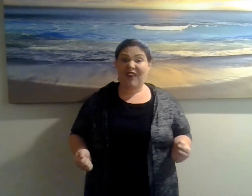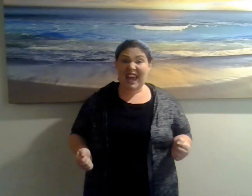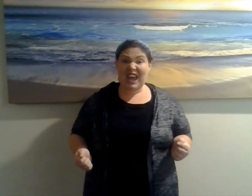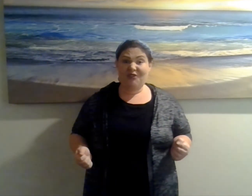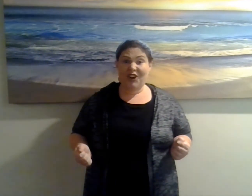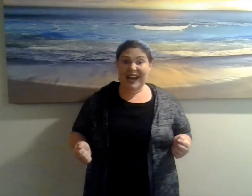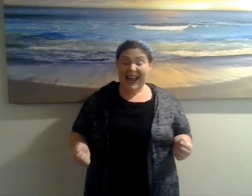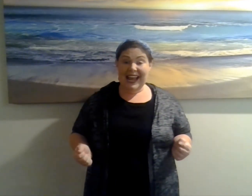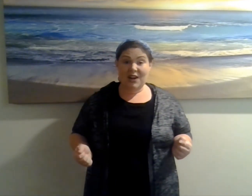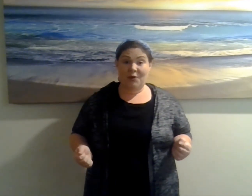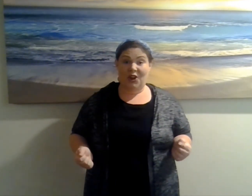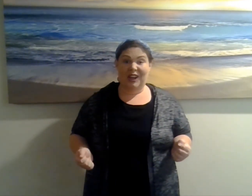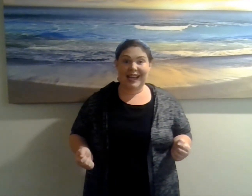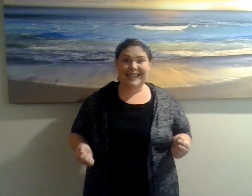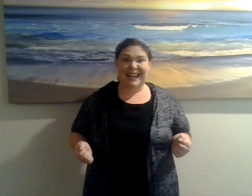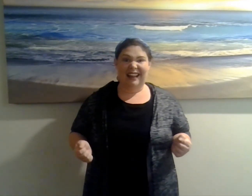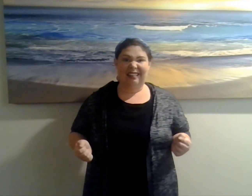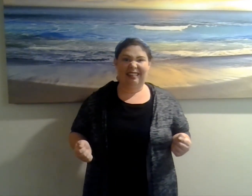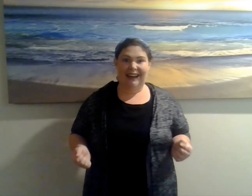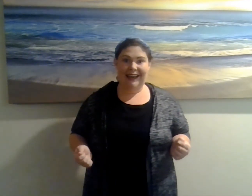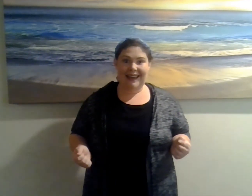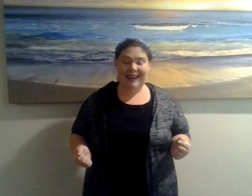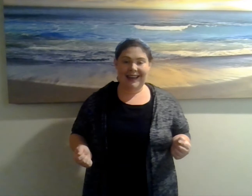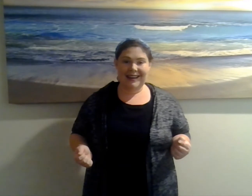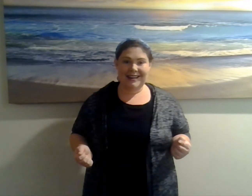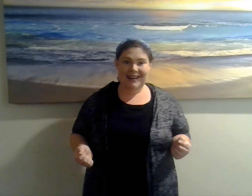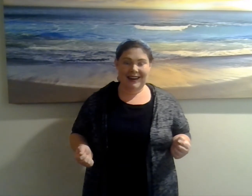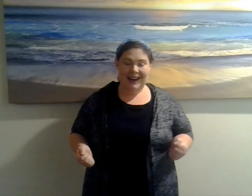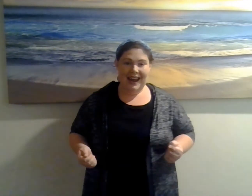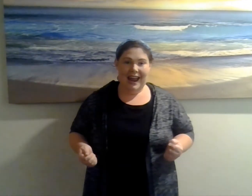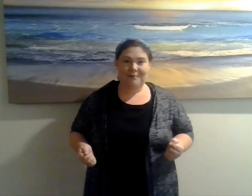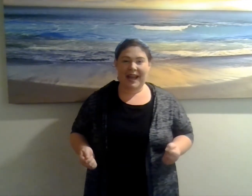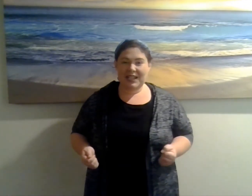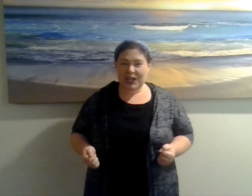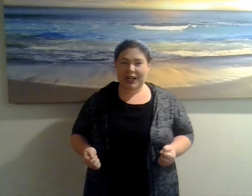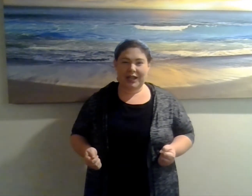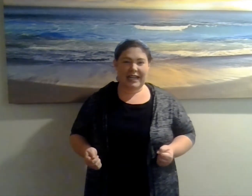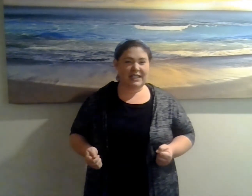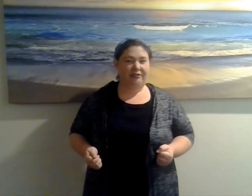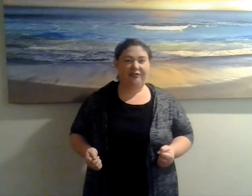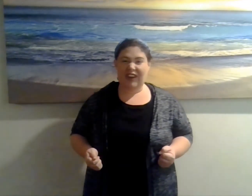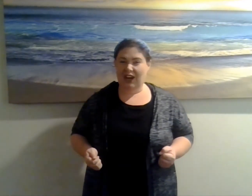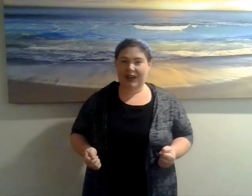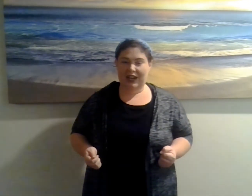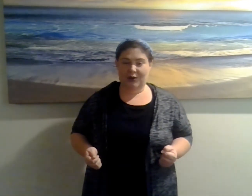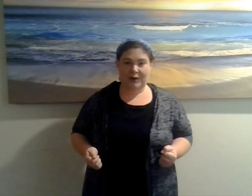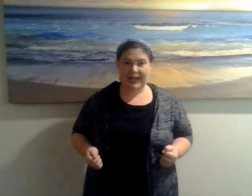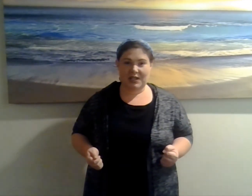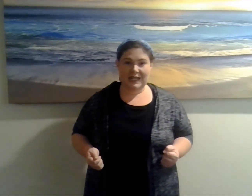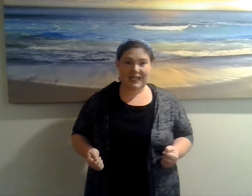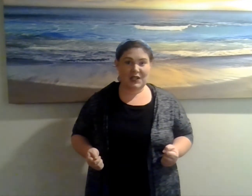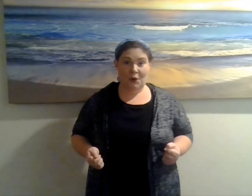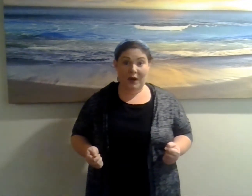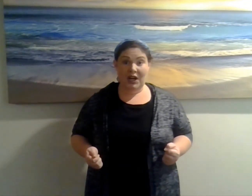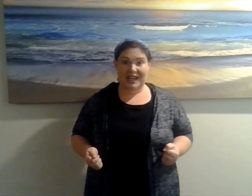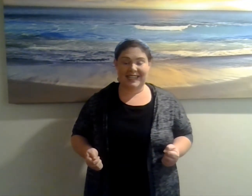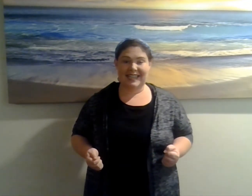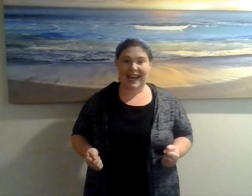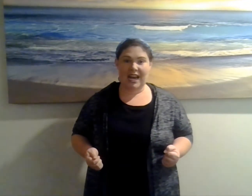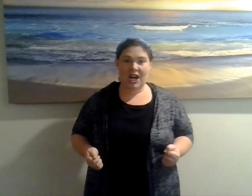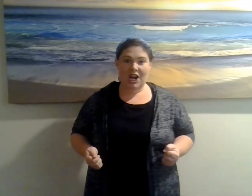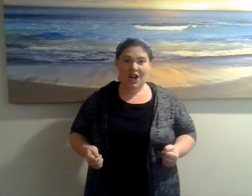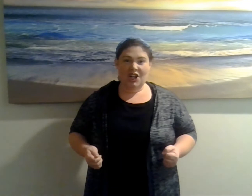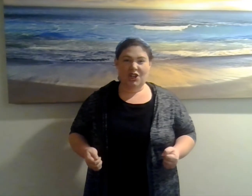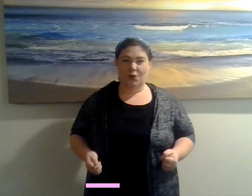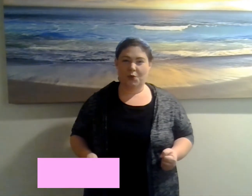daughter's favorite animal is a lion. And my daughter is very courageous, so we're going to